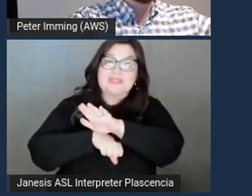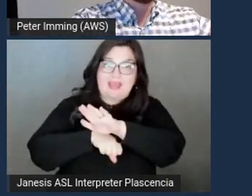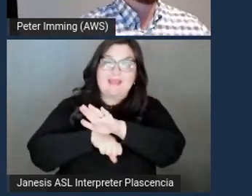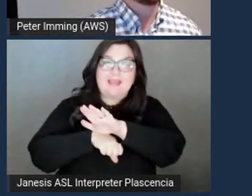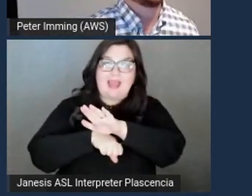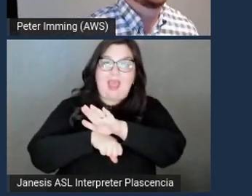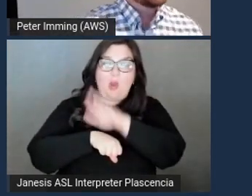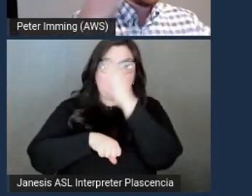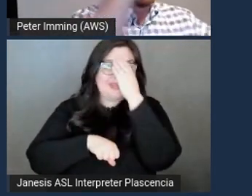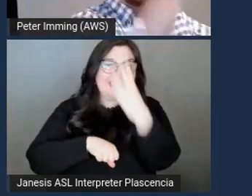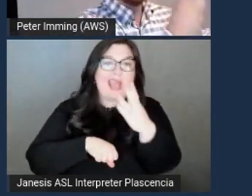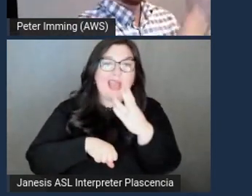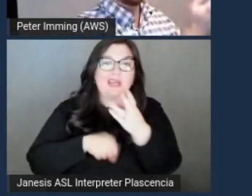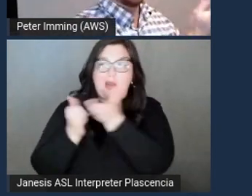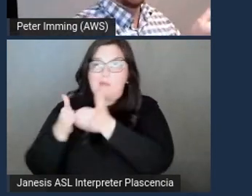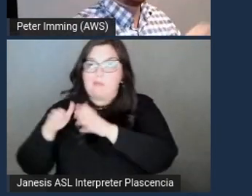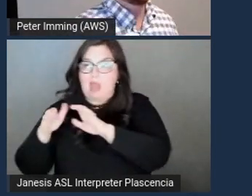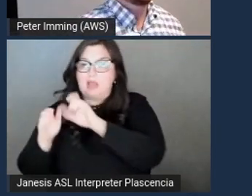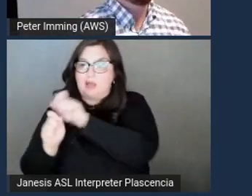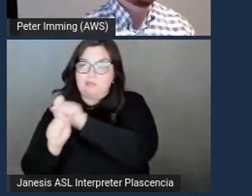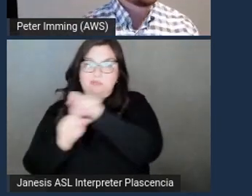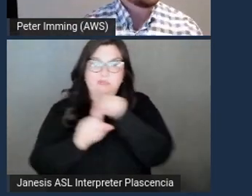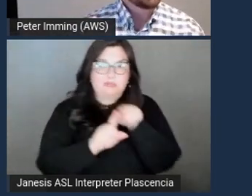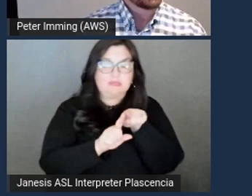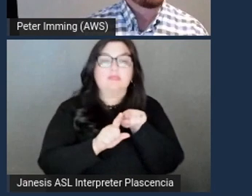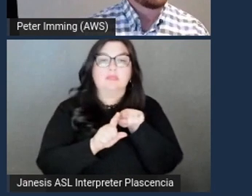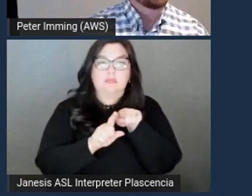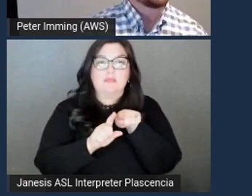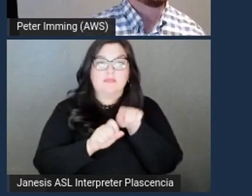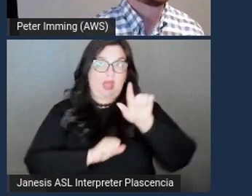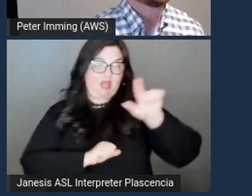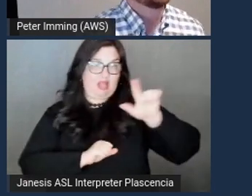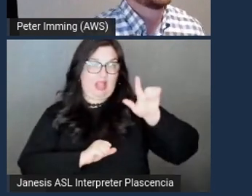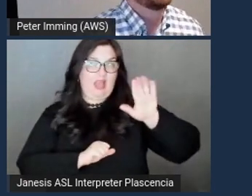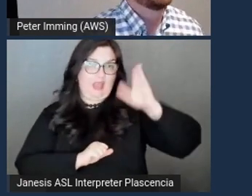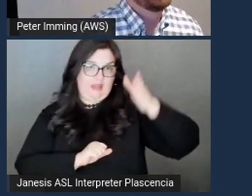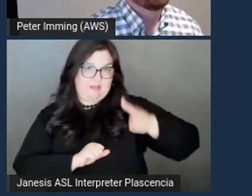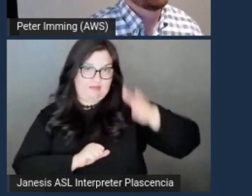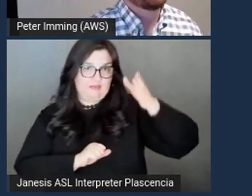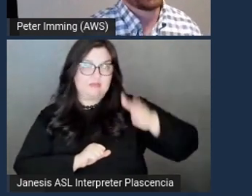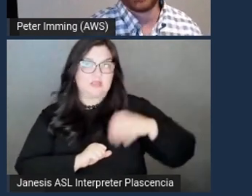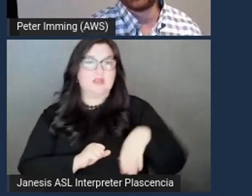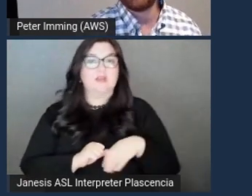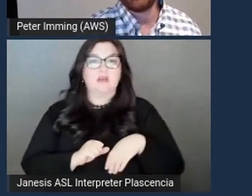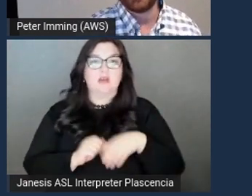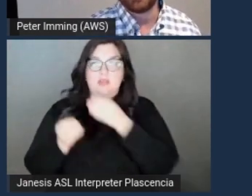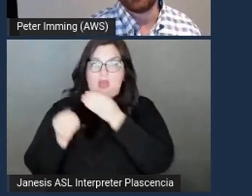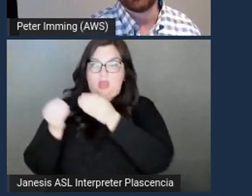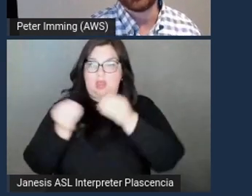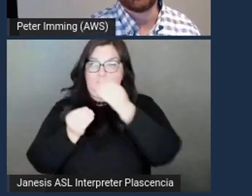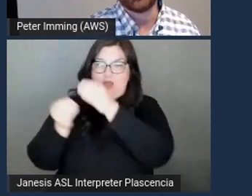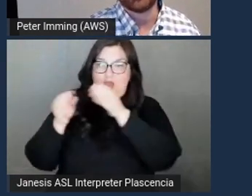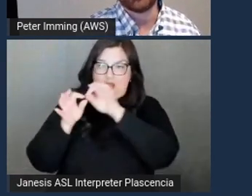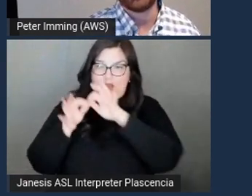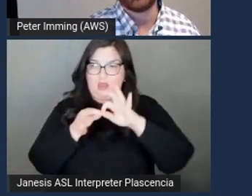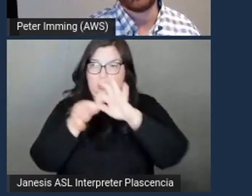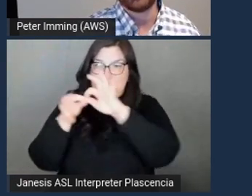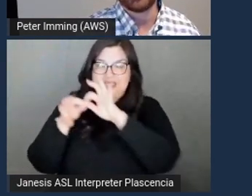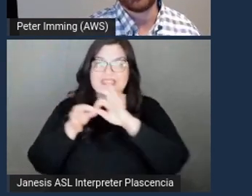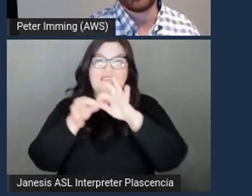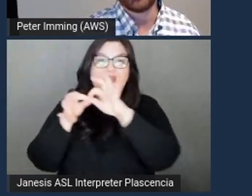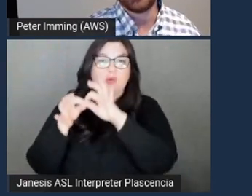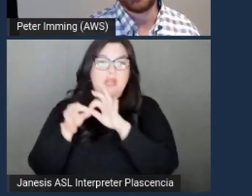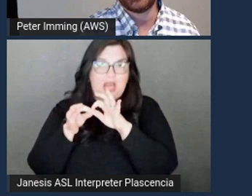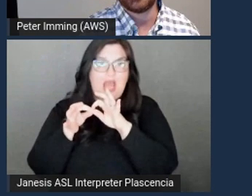a bunch of different destinations, that would be the choice on the left. If you want to have that bidirectional sync replication where we're synchronizing